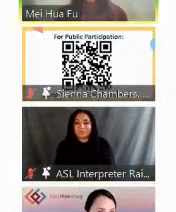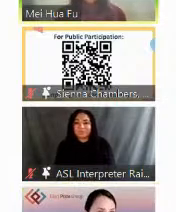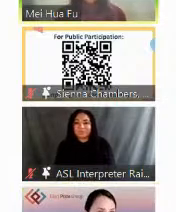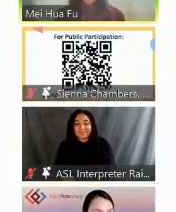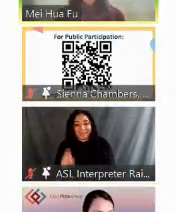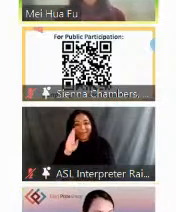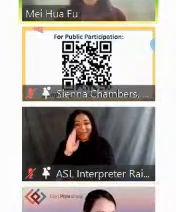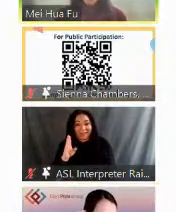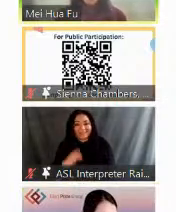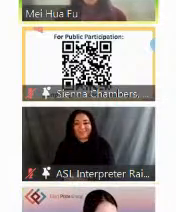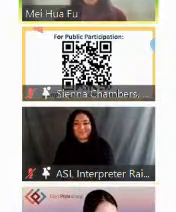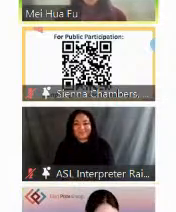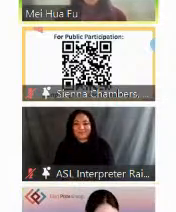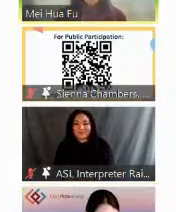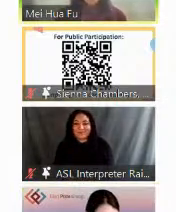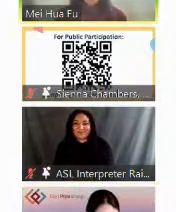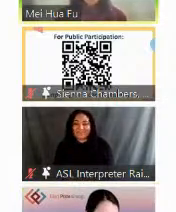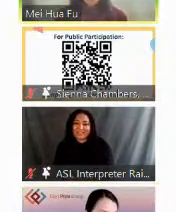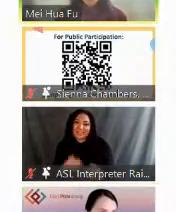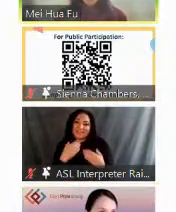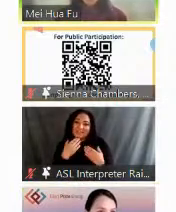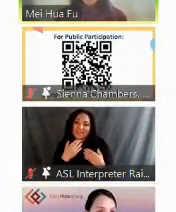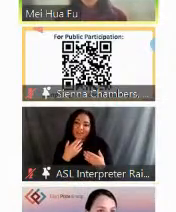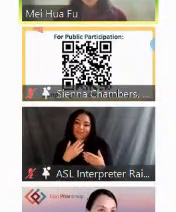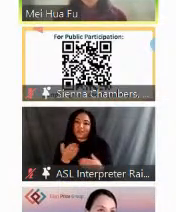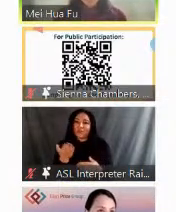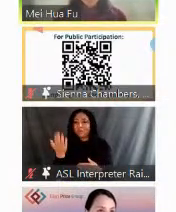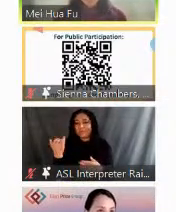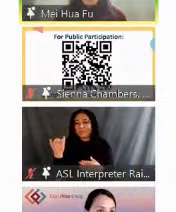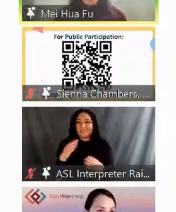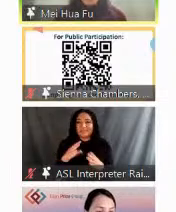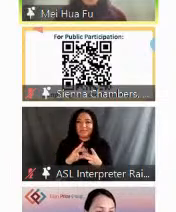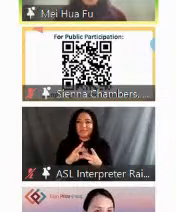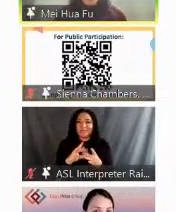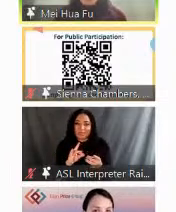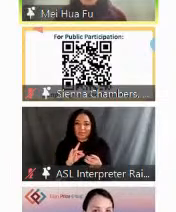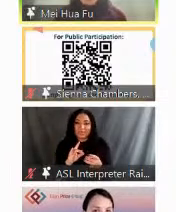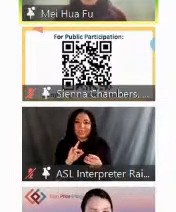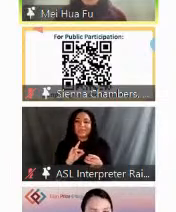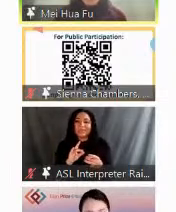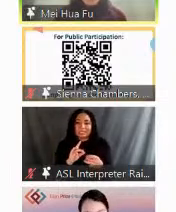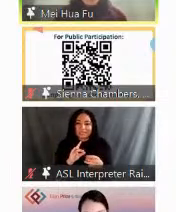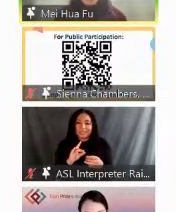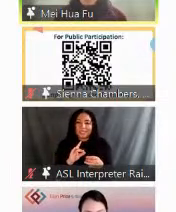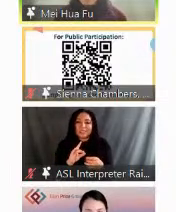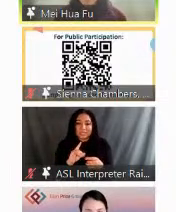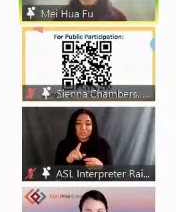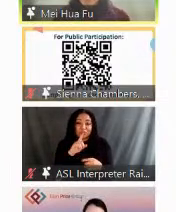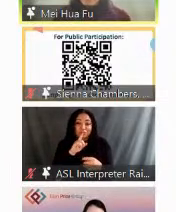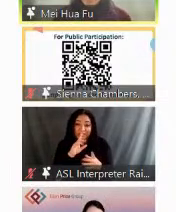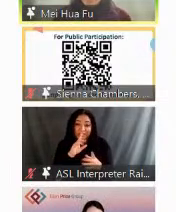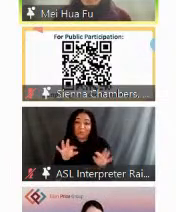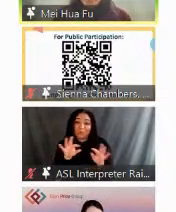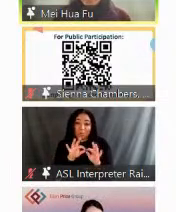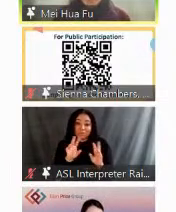Hi. So thank you for the previous comment about on this very important